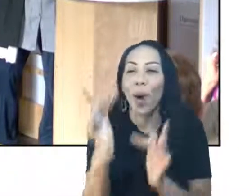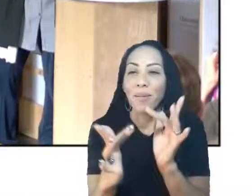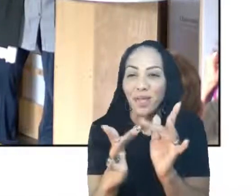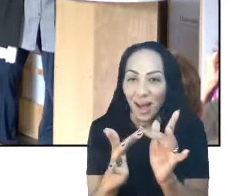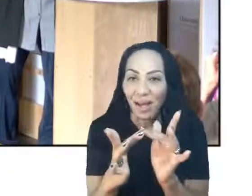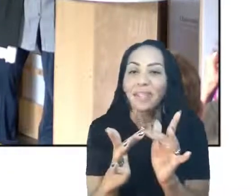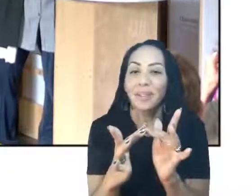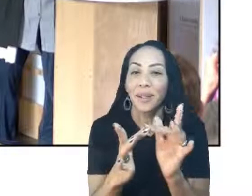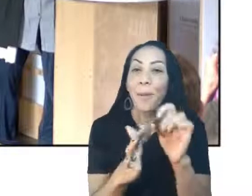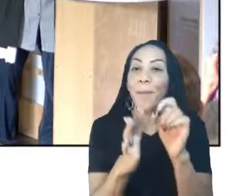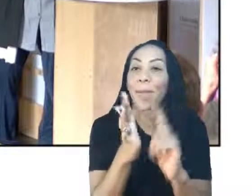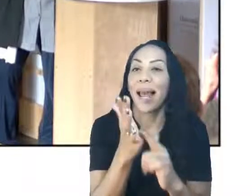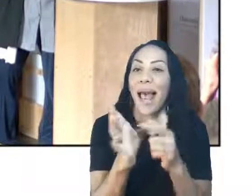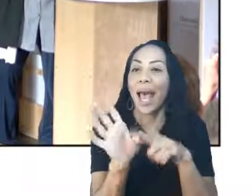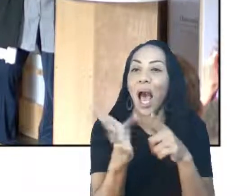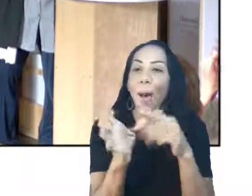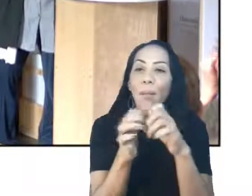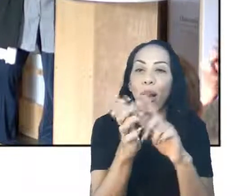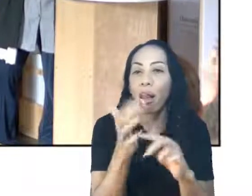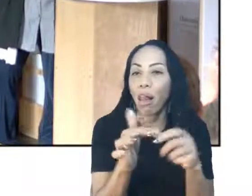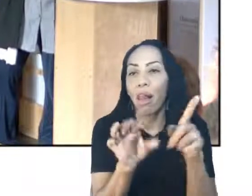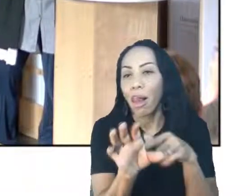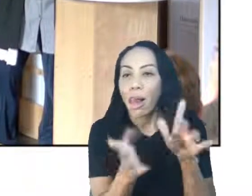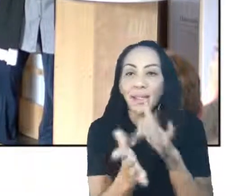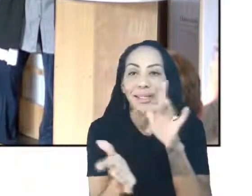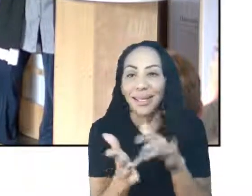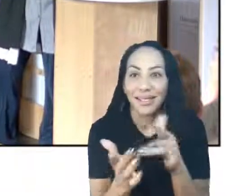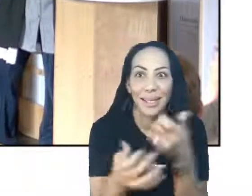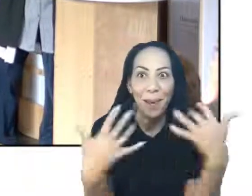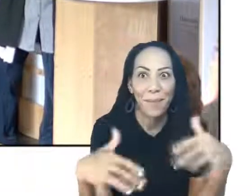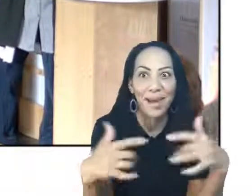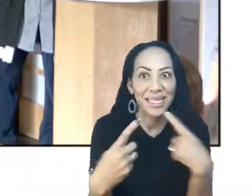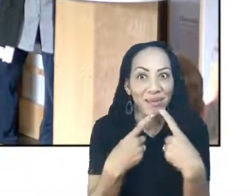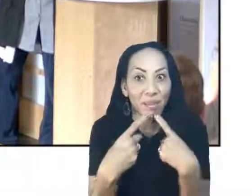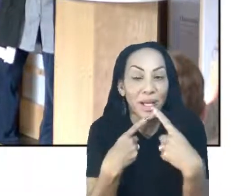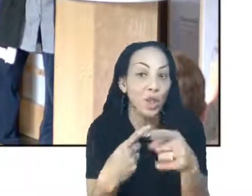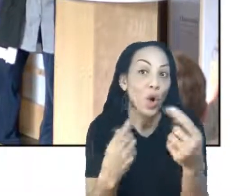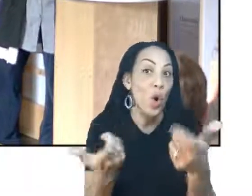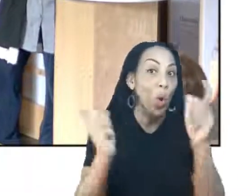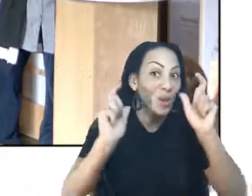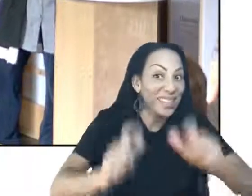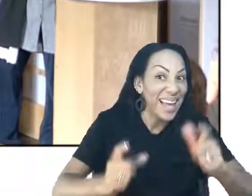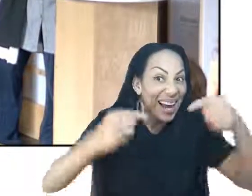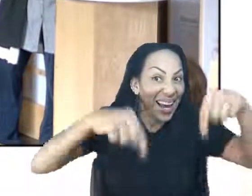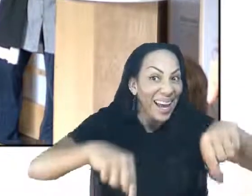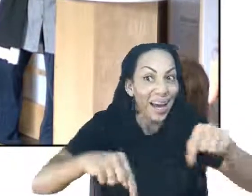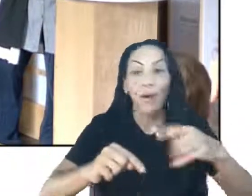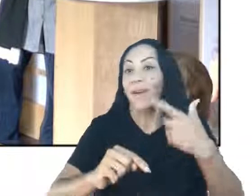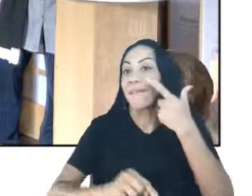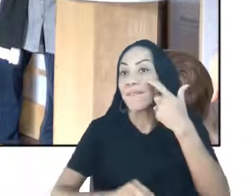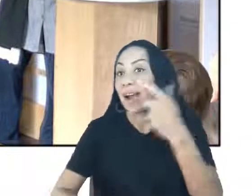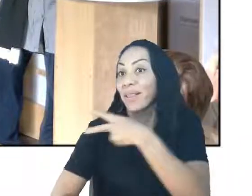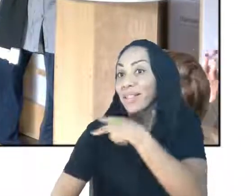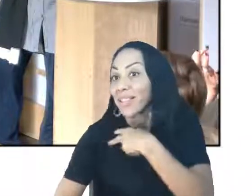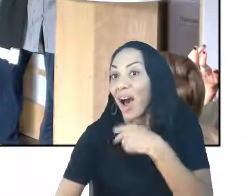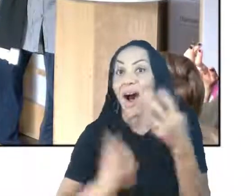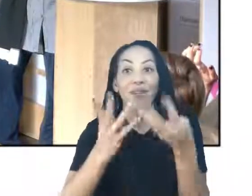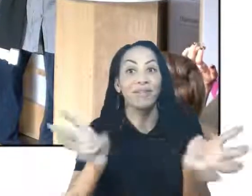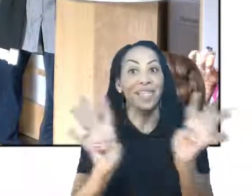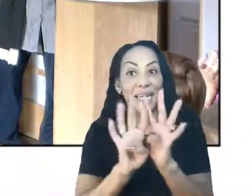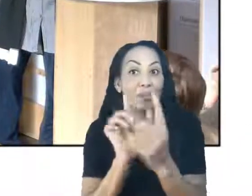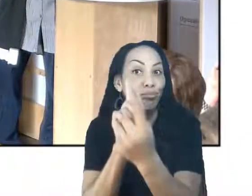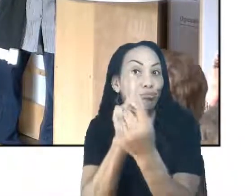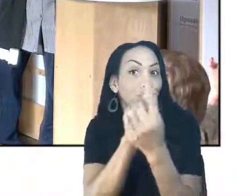in there. If you want to stick around in Hot Desk today or find out more about what we do, please come find one of the studio team. Studio team, give us a